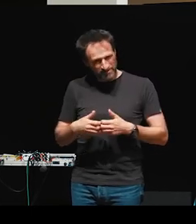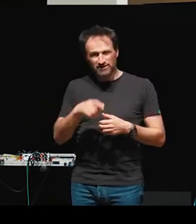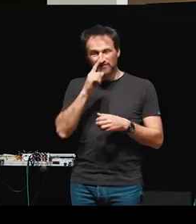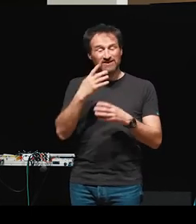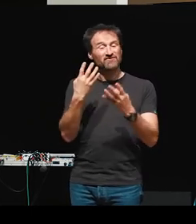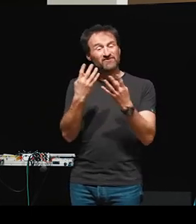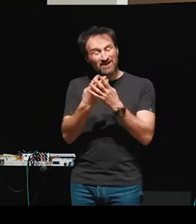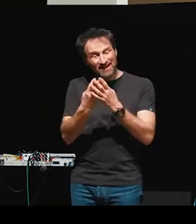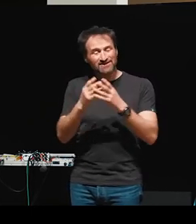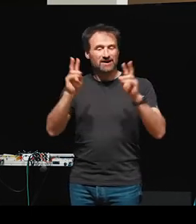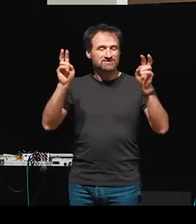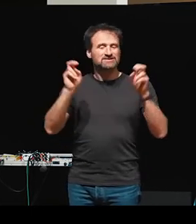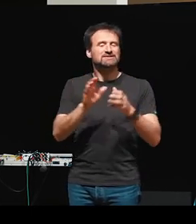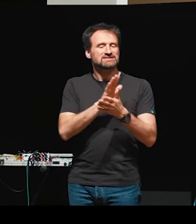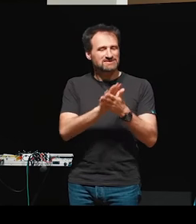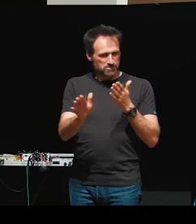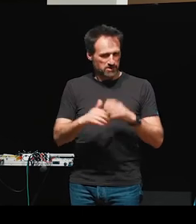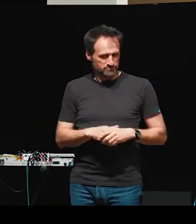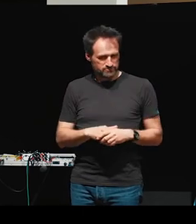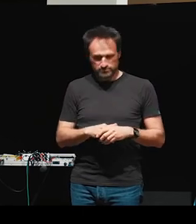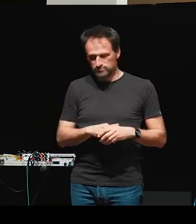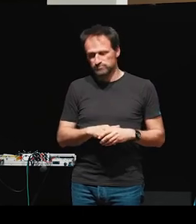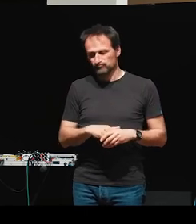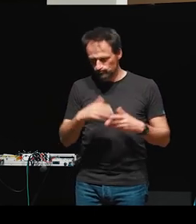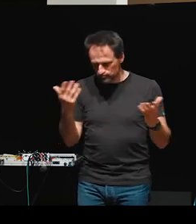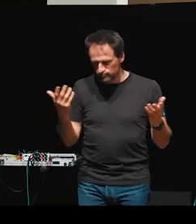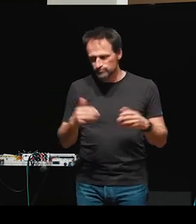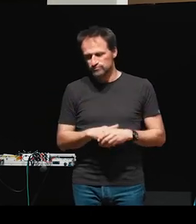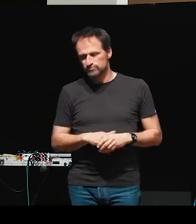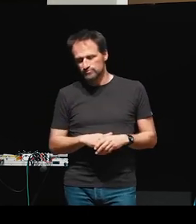simple. So as I said, oops,